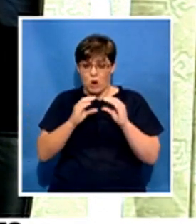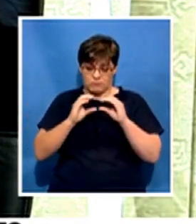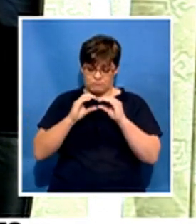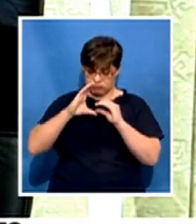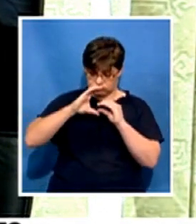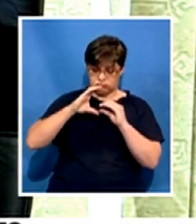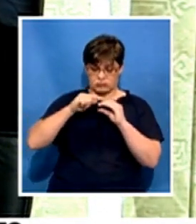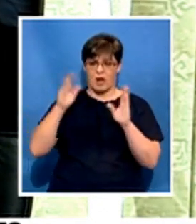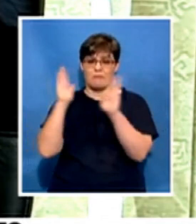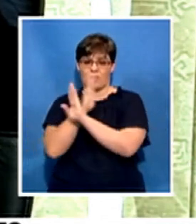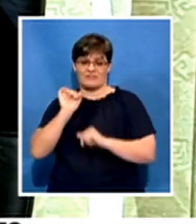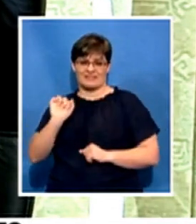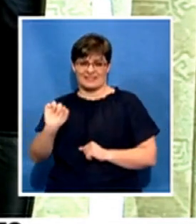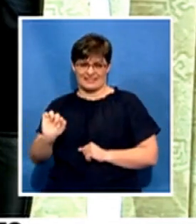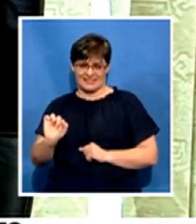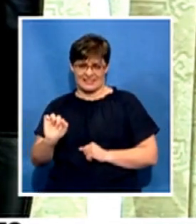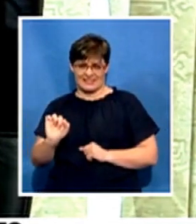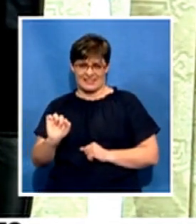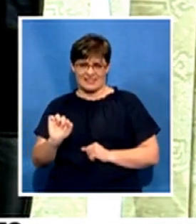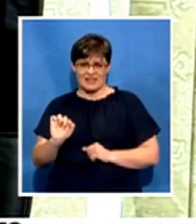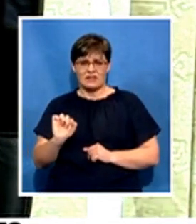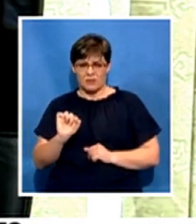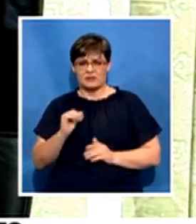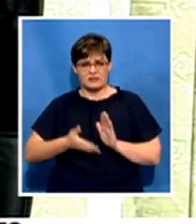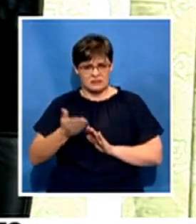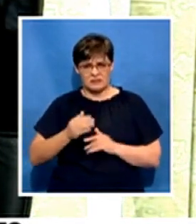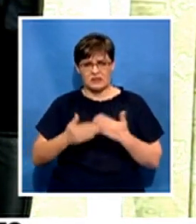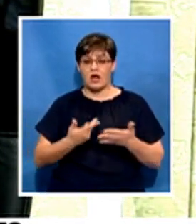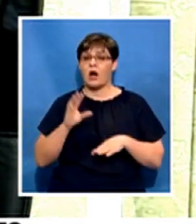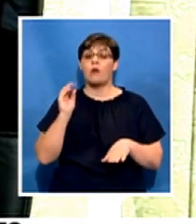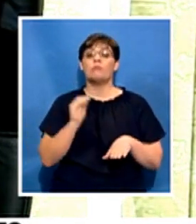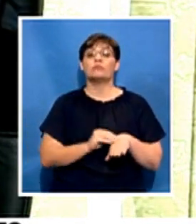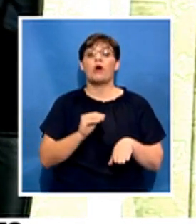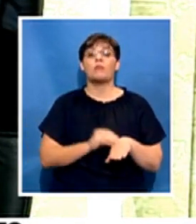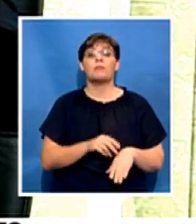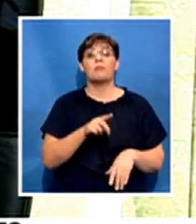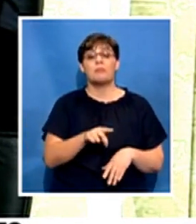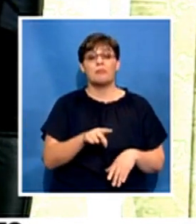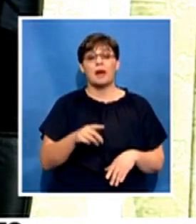get on with it and get SAA. The problem with Minister Tito, I'm not sure that he tweeted or